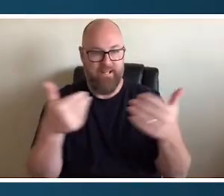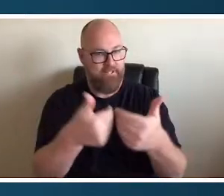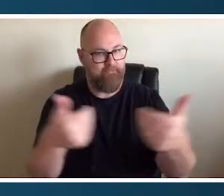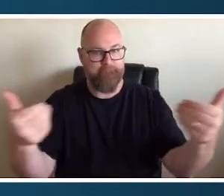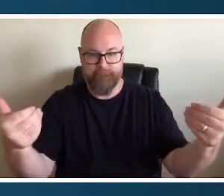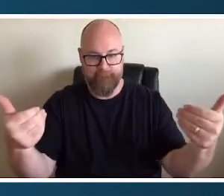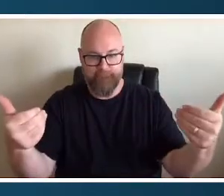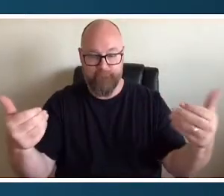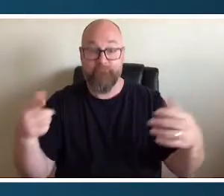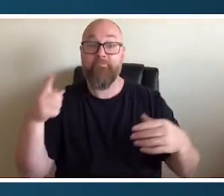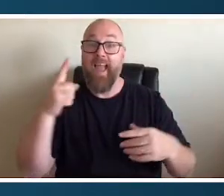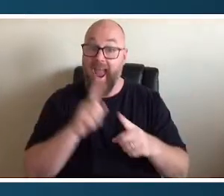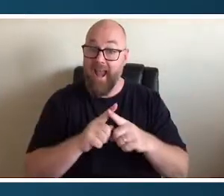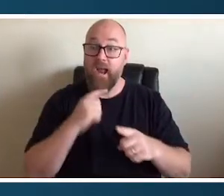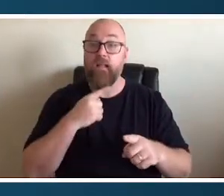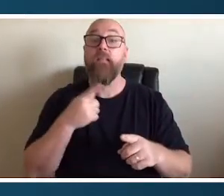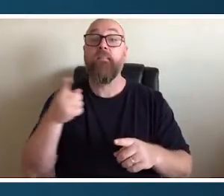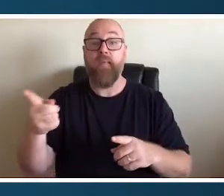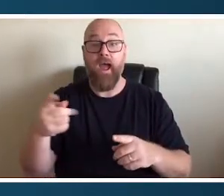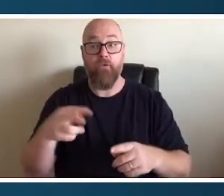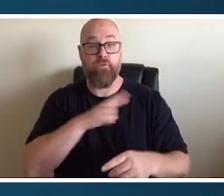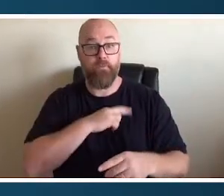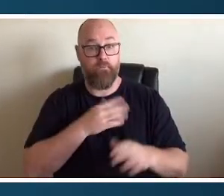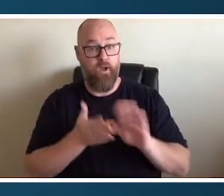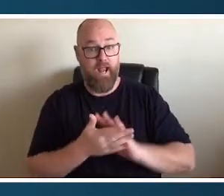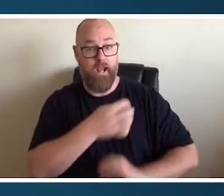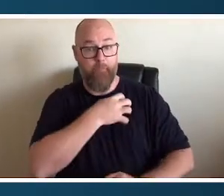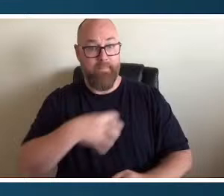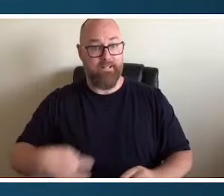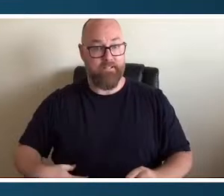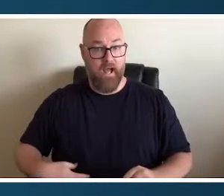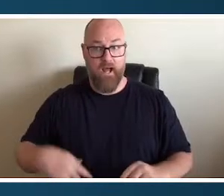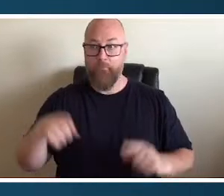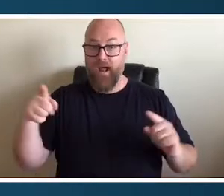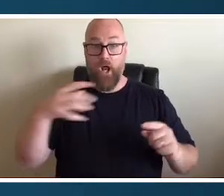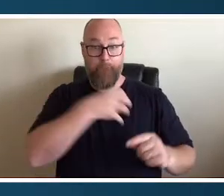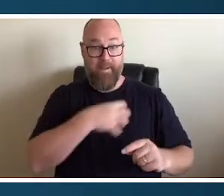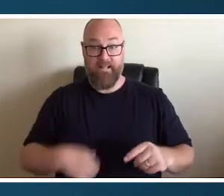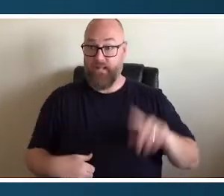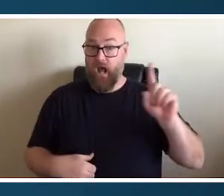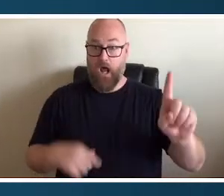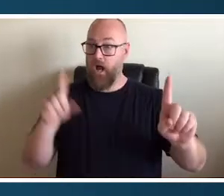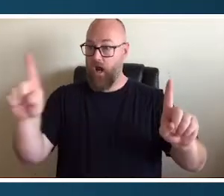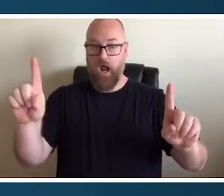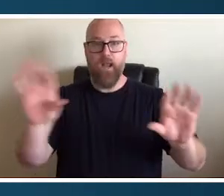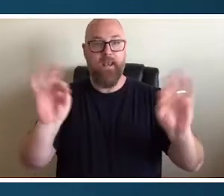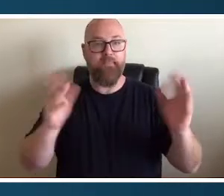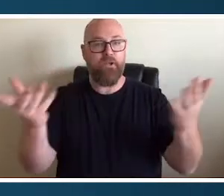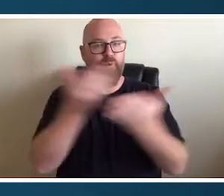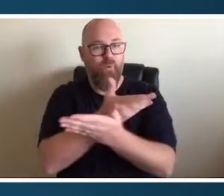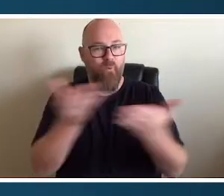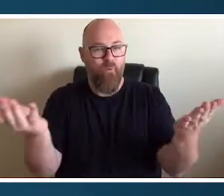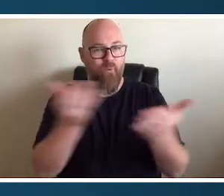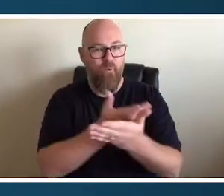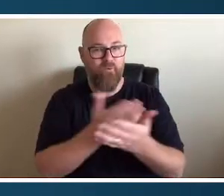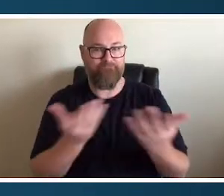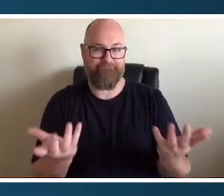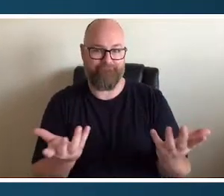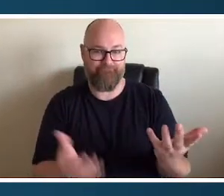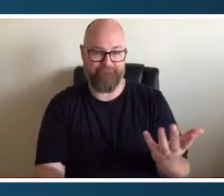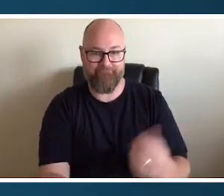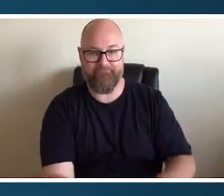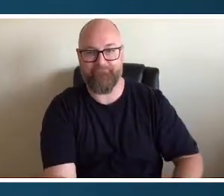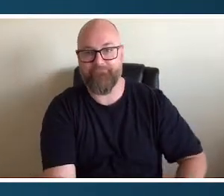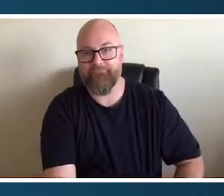don't talk to each other. So the agendas are different. So it's the separation between, I cannot say which one here is emergency,